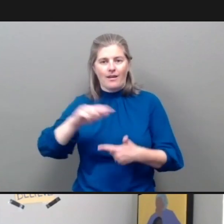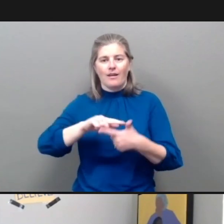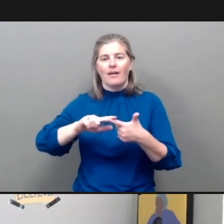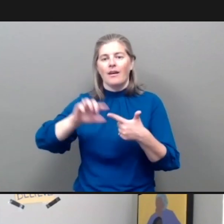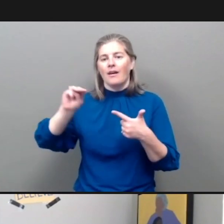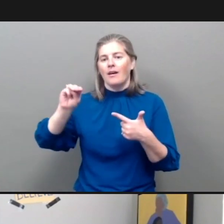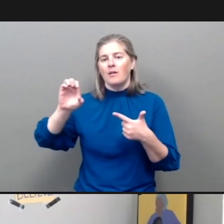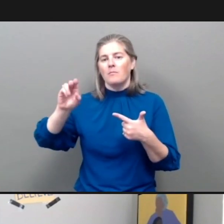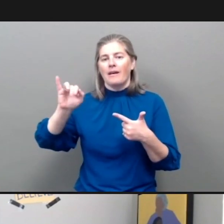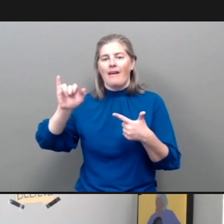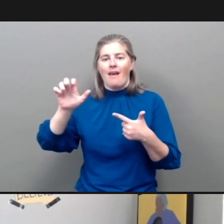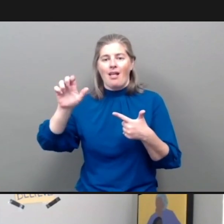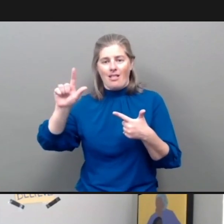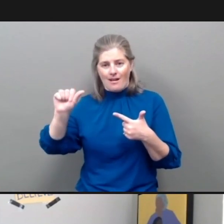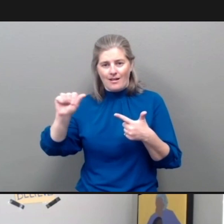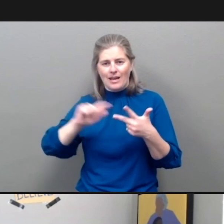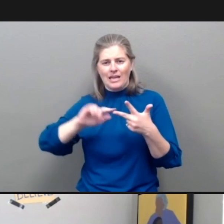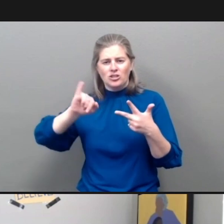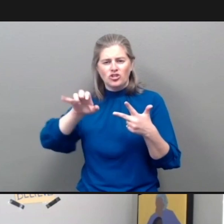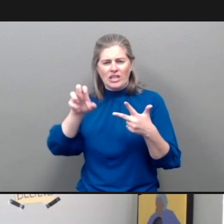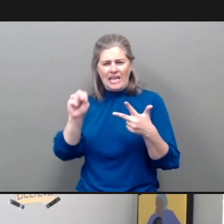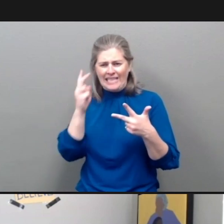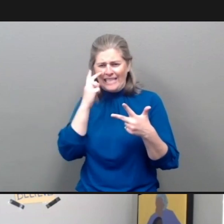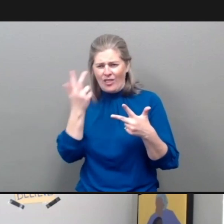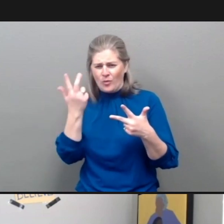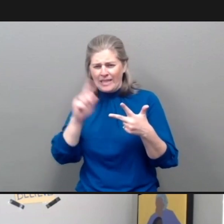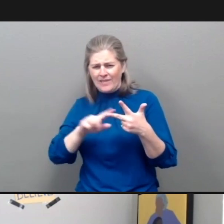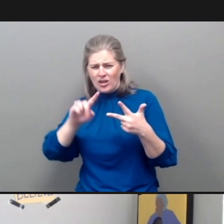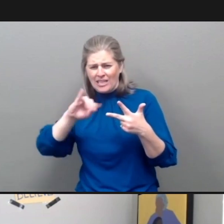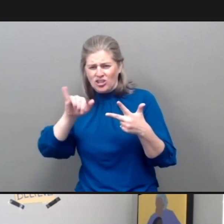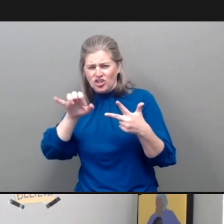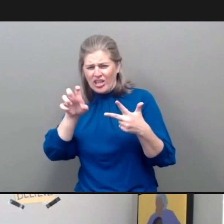followed by Jaden Torres. And Jaden, I see 3 different Jaden Torres